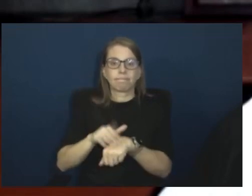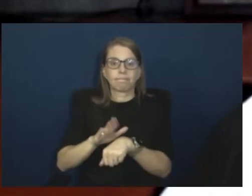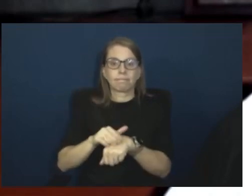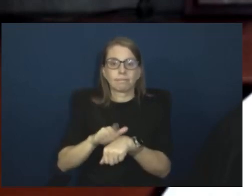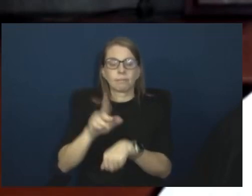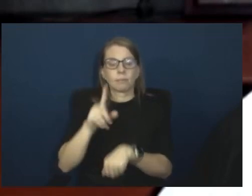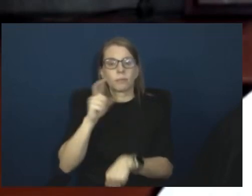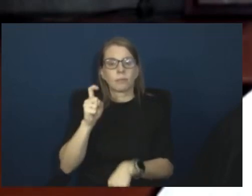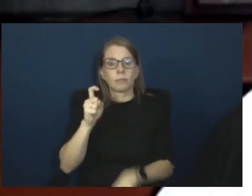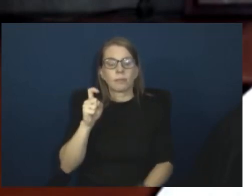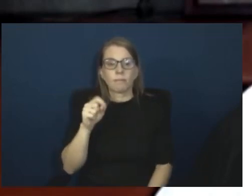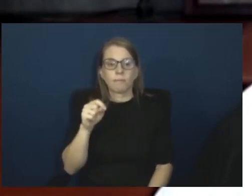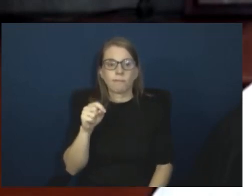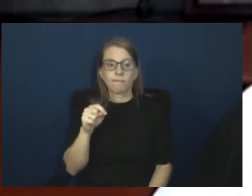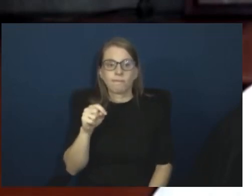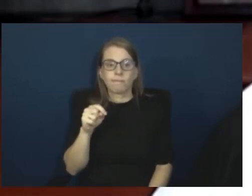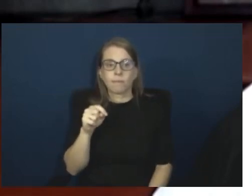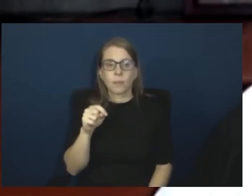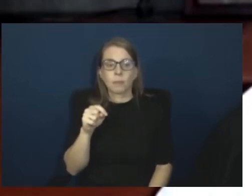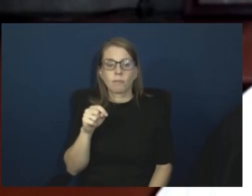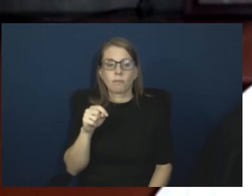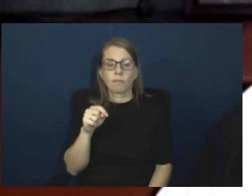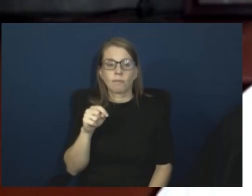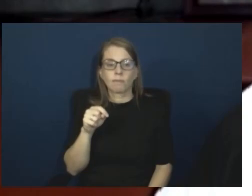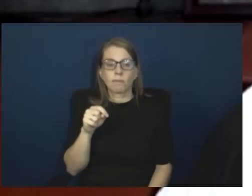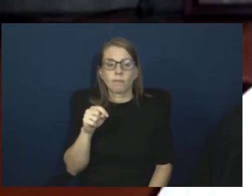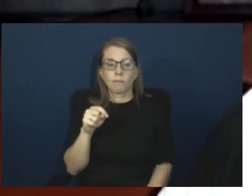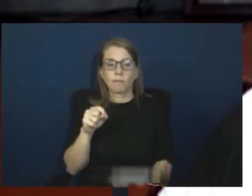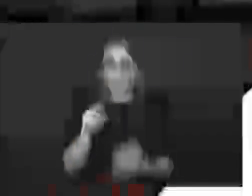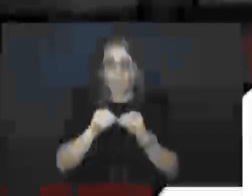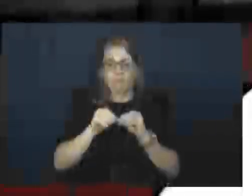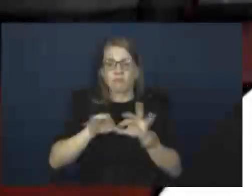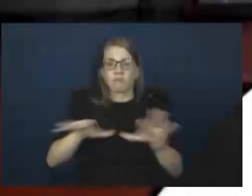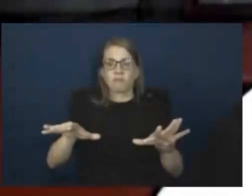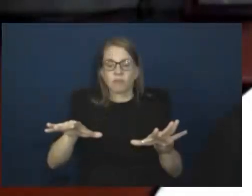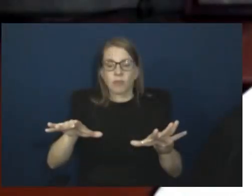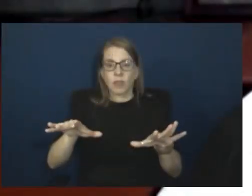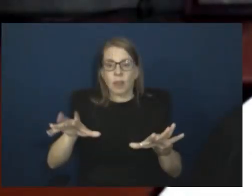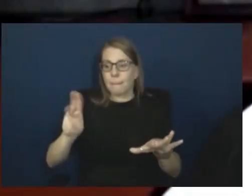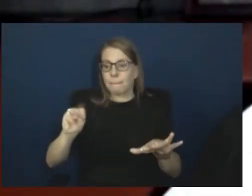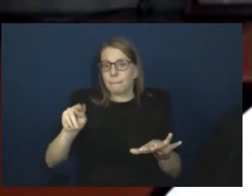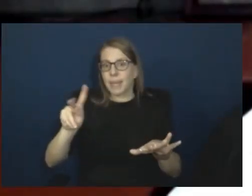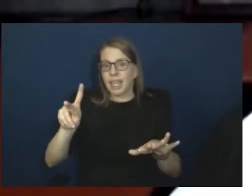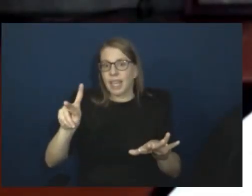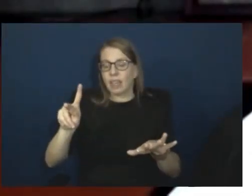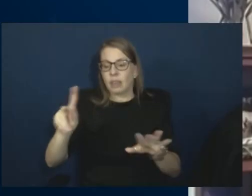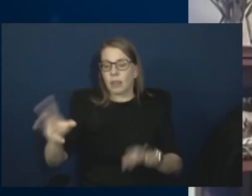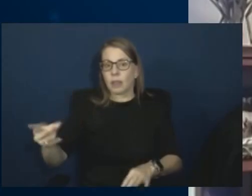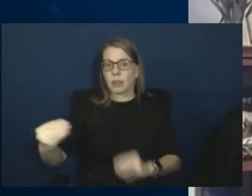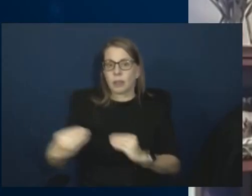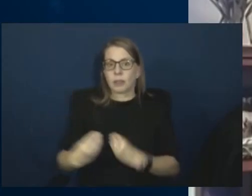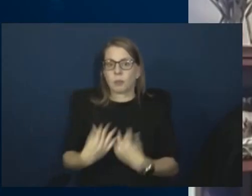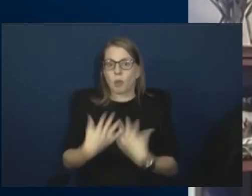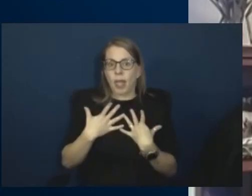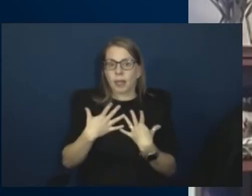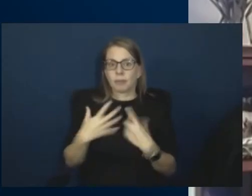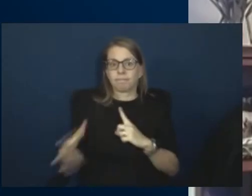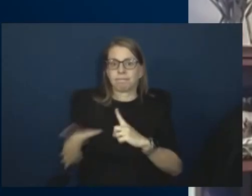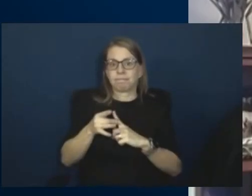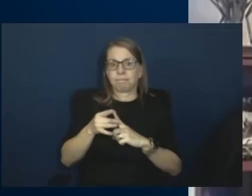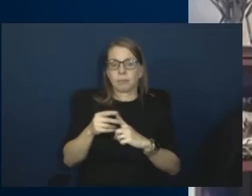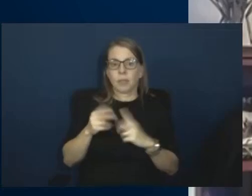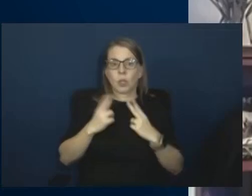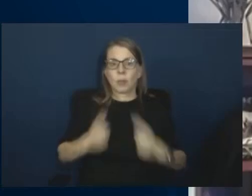this zoonotic event from mink to humans. Yeah, I love that